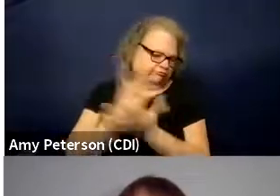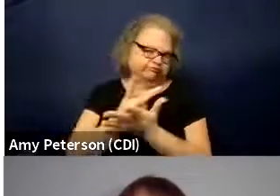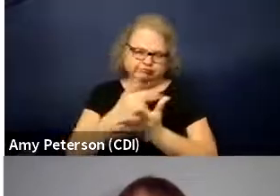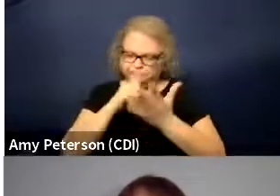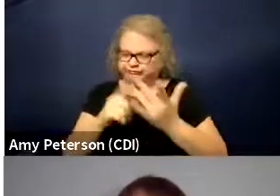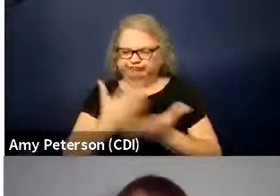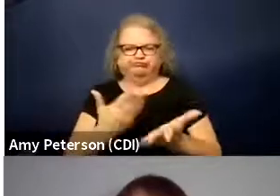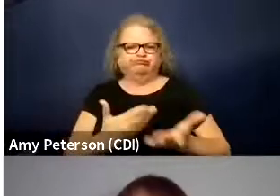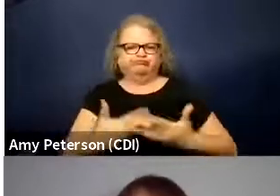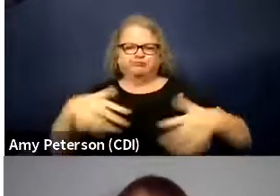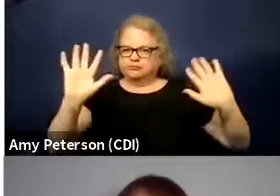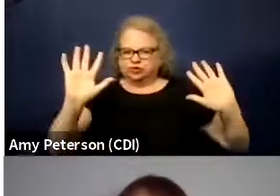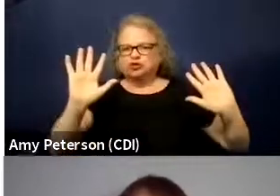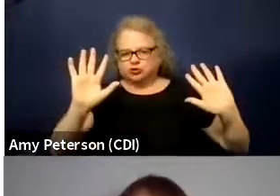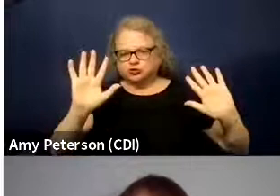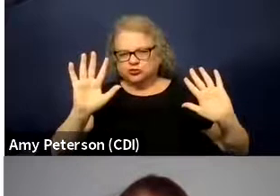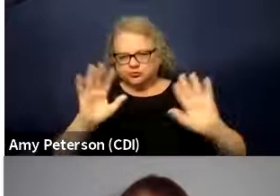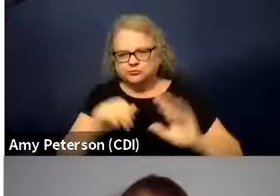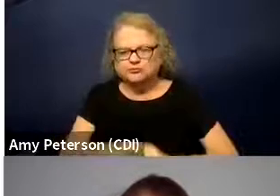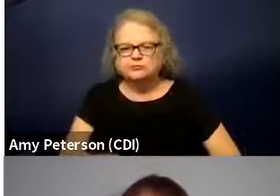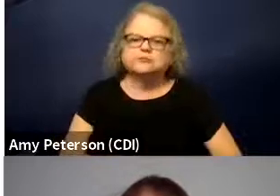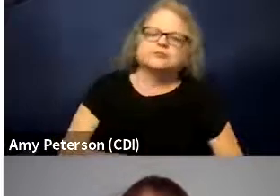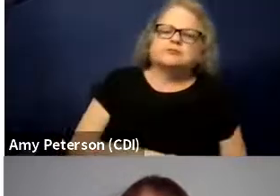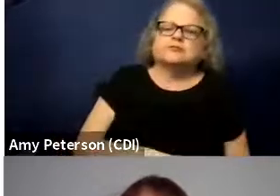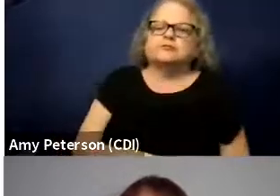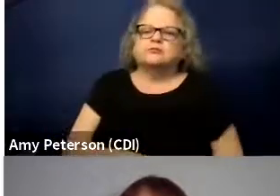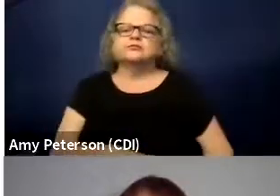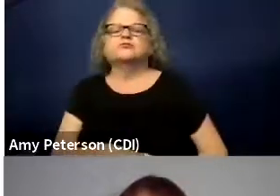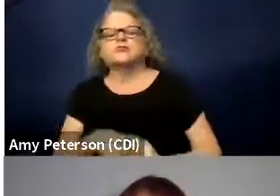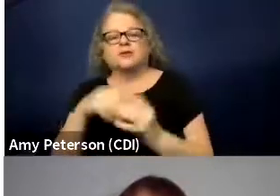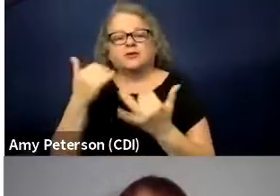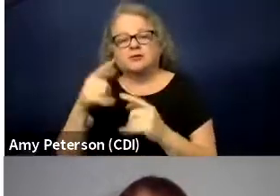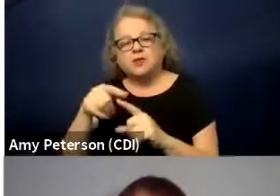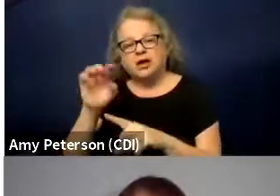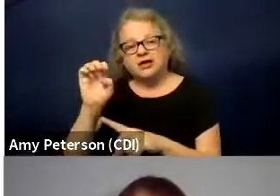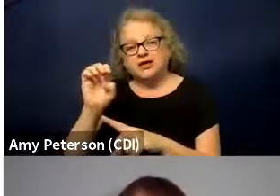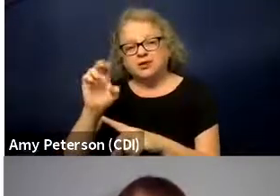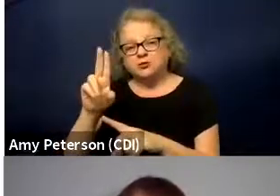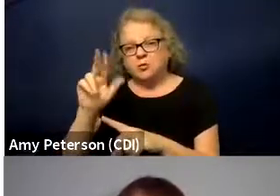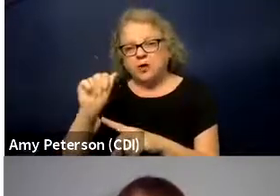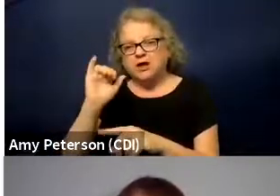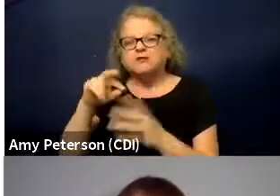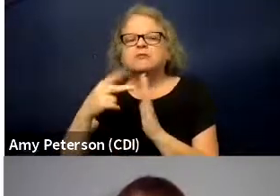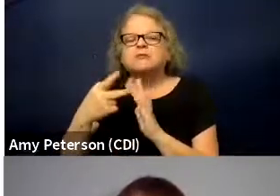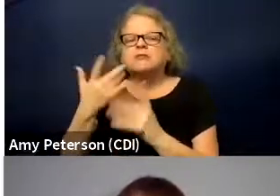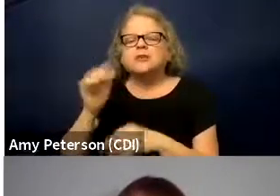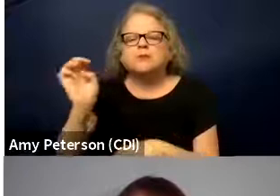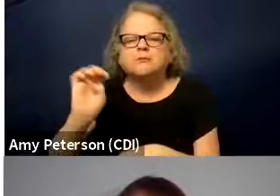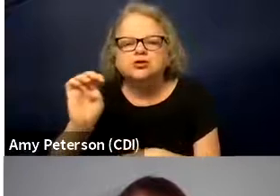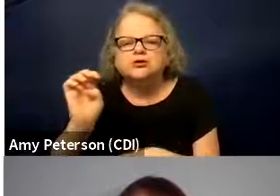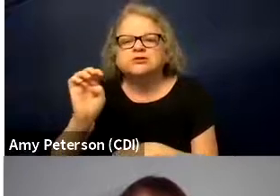between an emergency use authorization, or an EUA, and full FDA